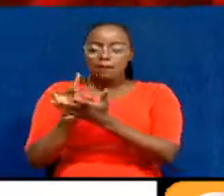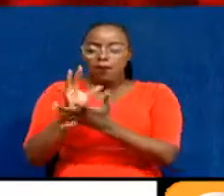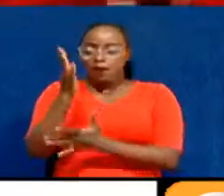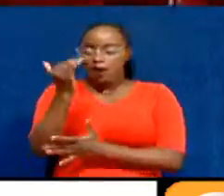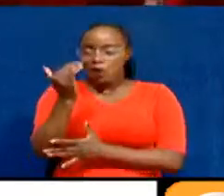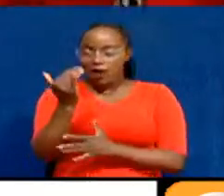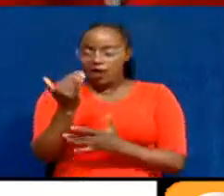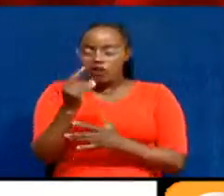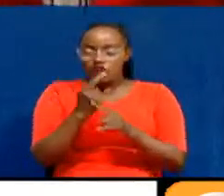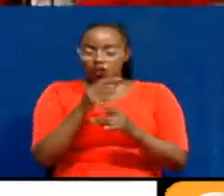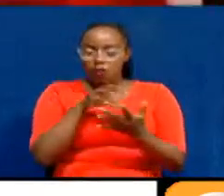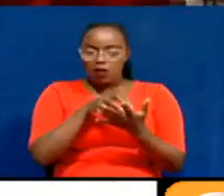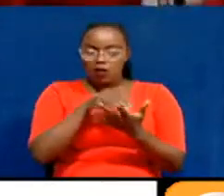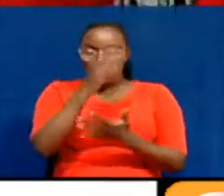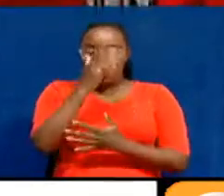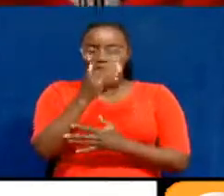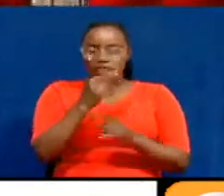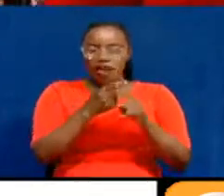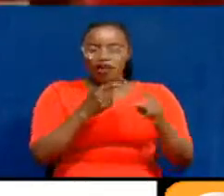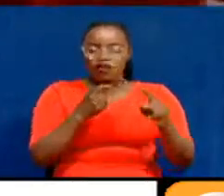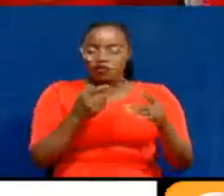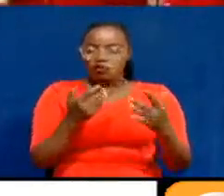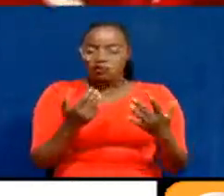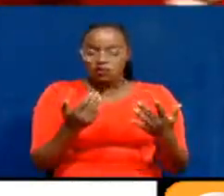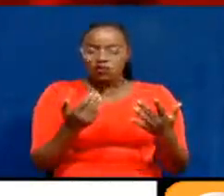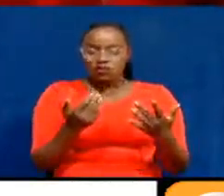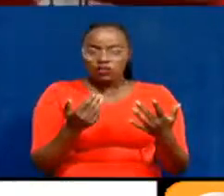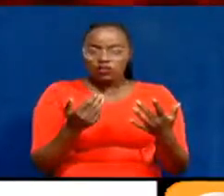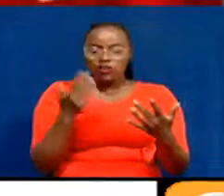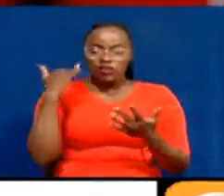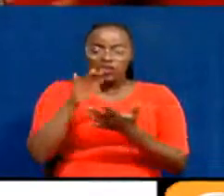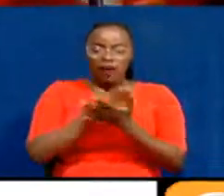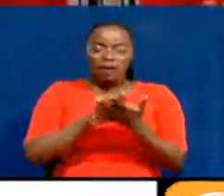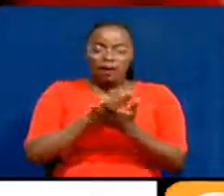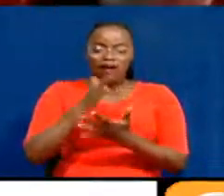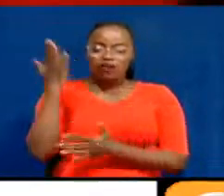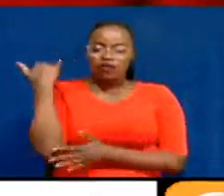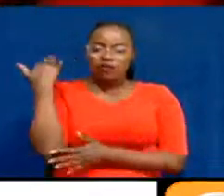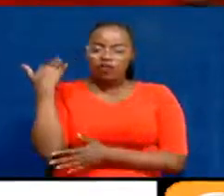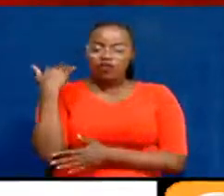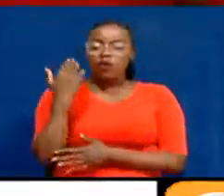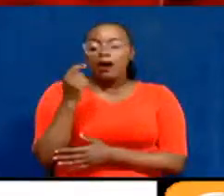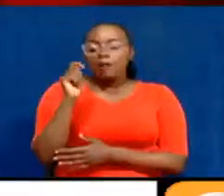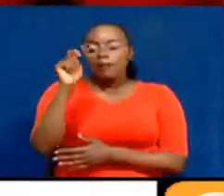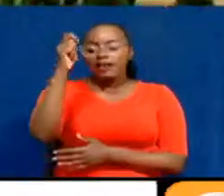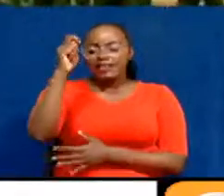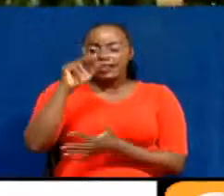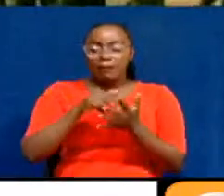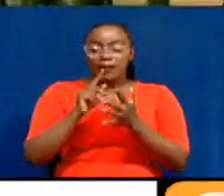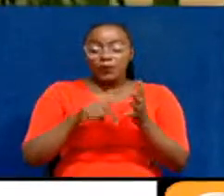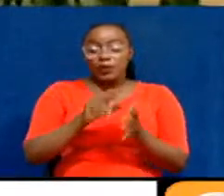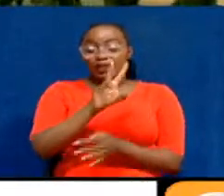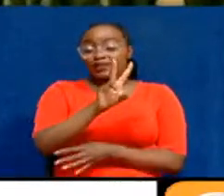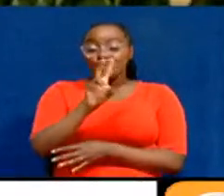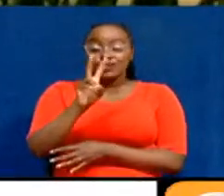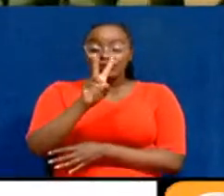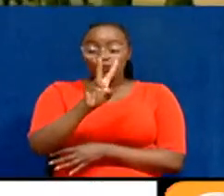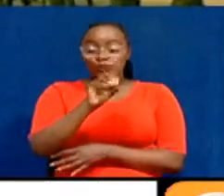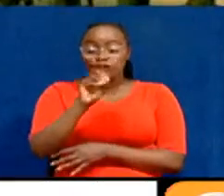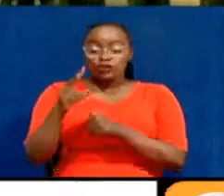just because they come from the background of the former president. So